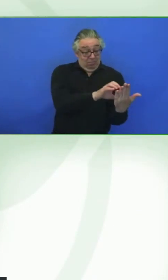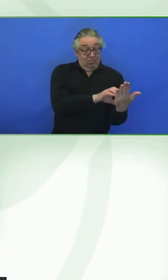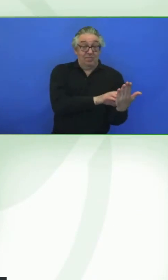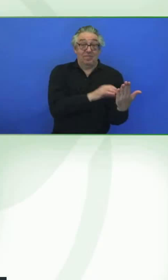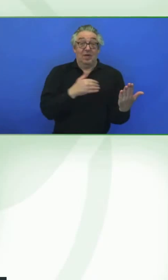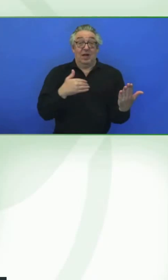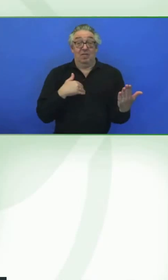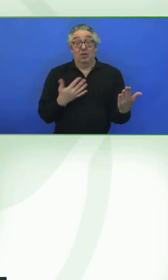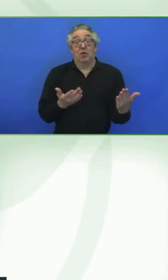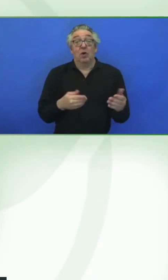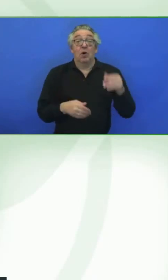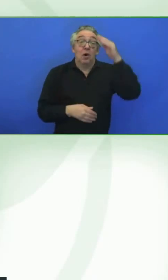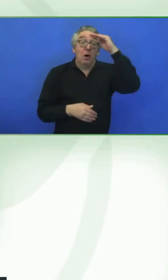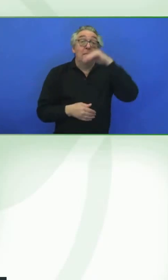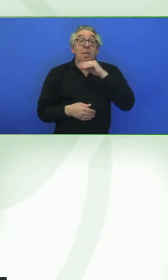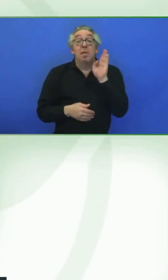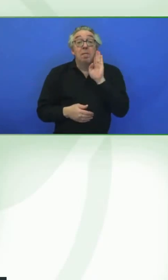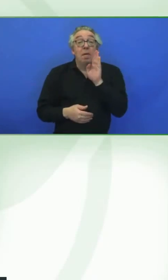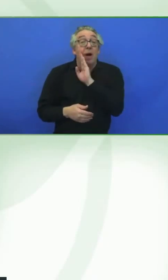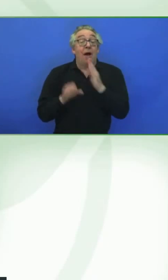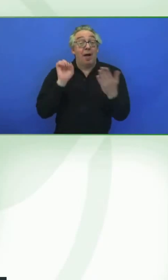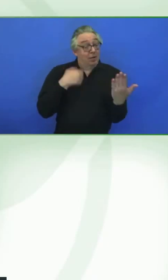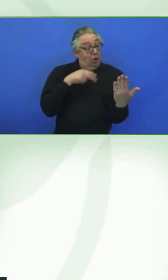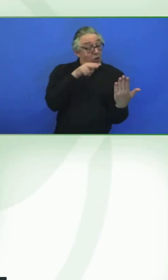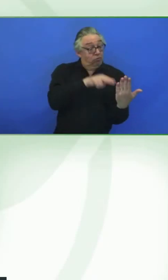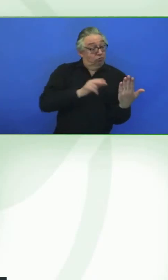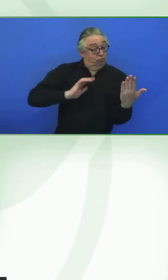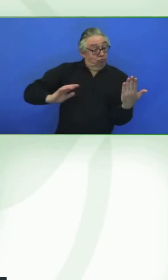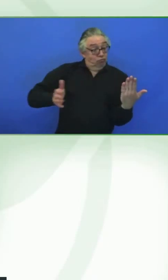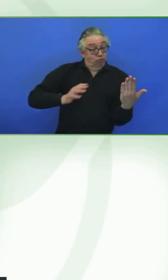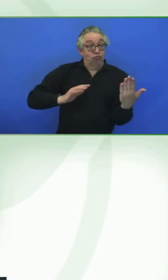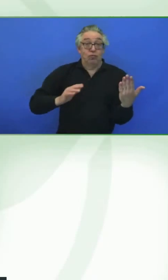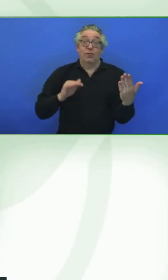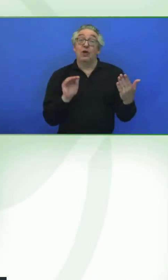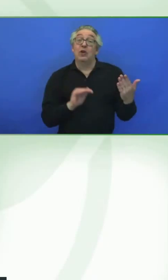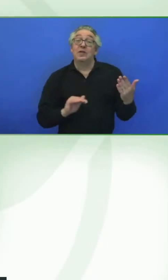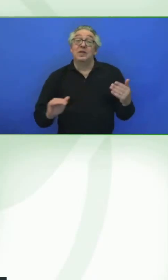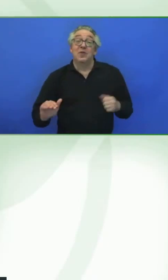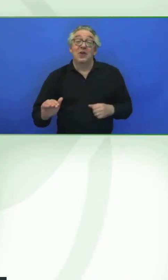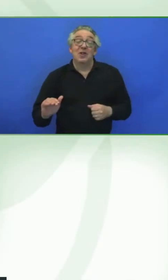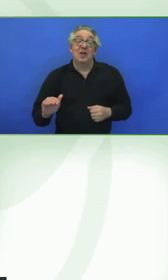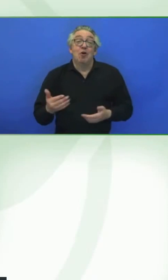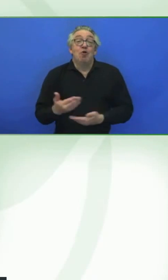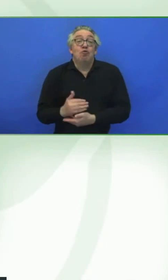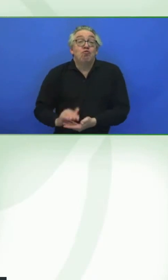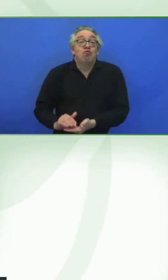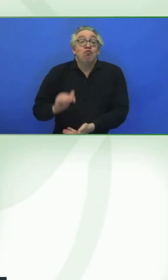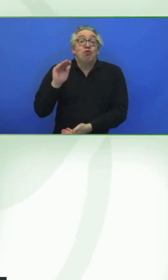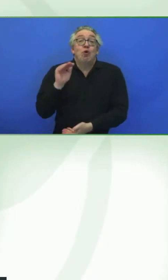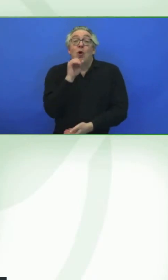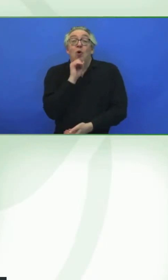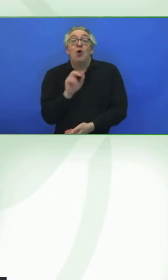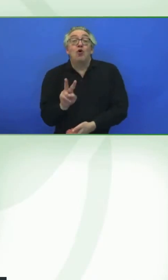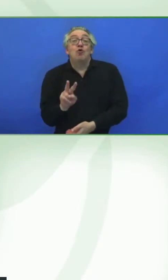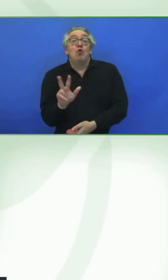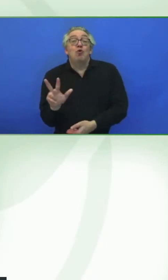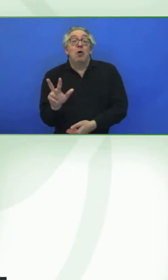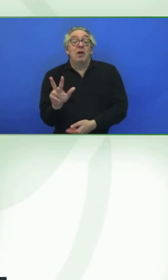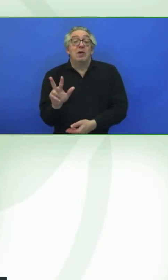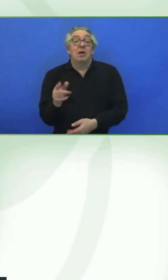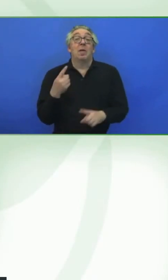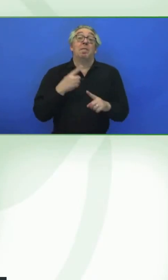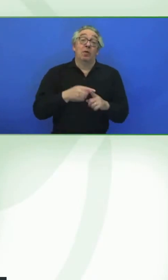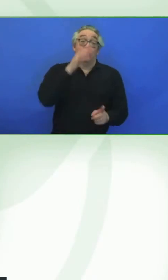3 years old, and communicate before and make it possible to learn sign language. So these